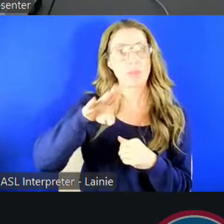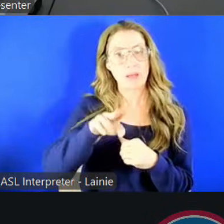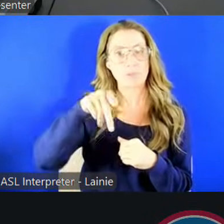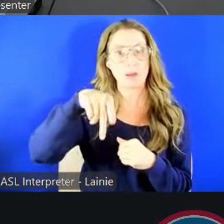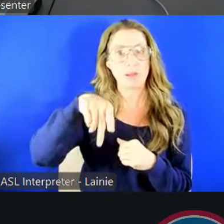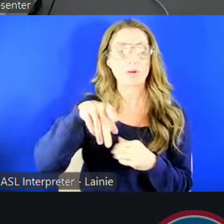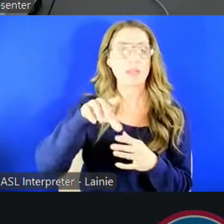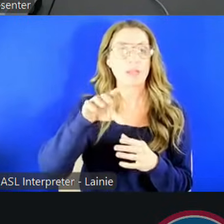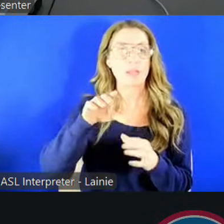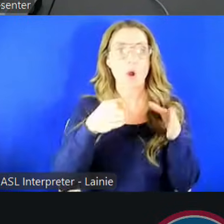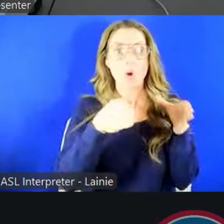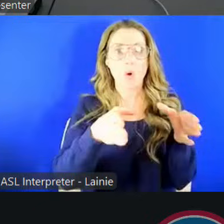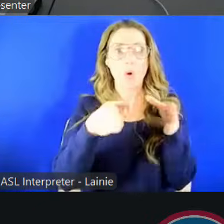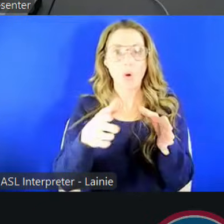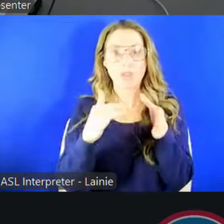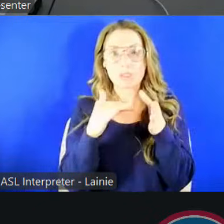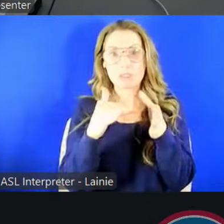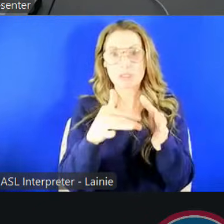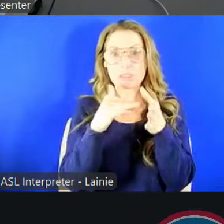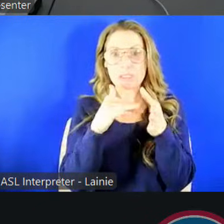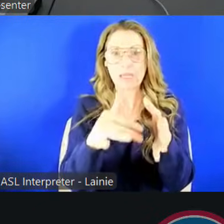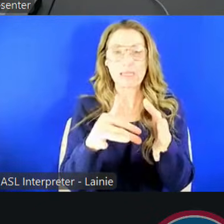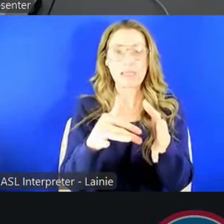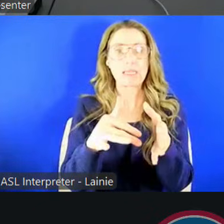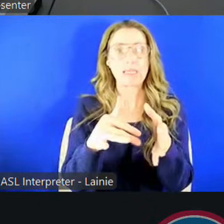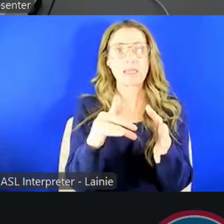more transformative and treatments.